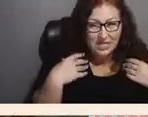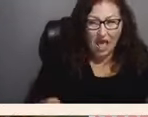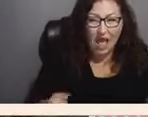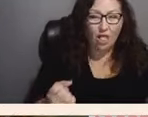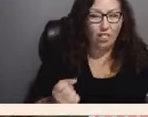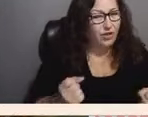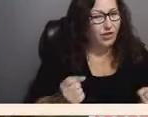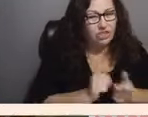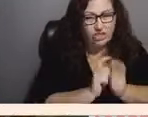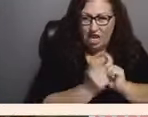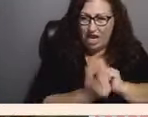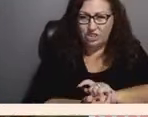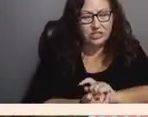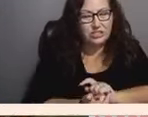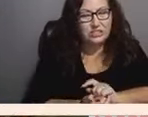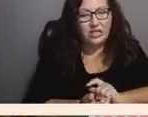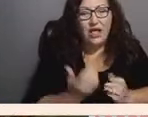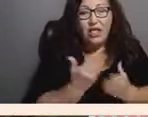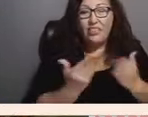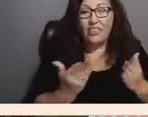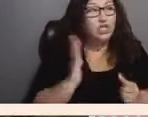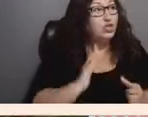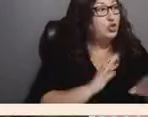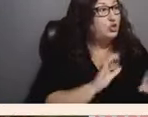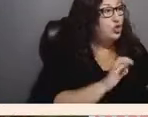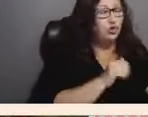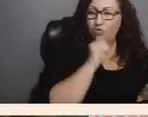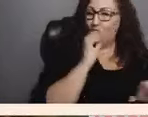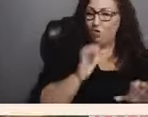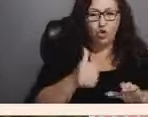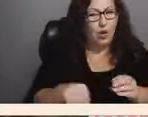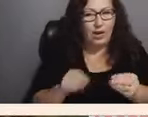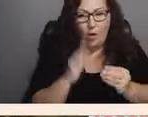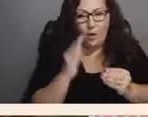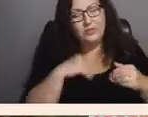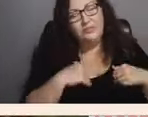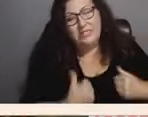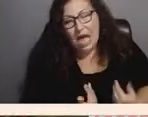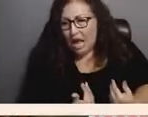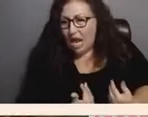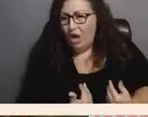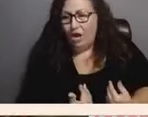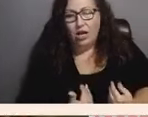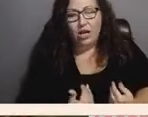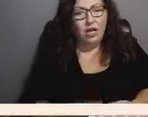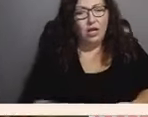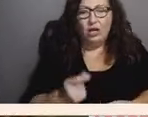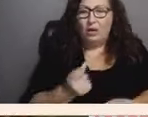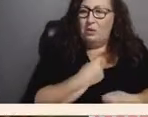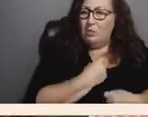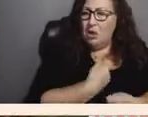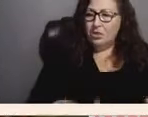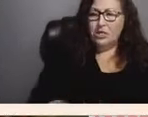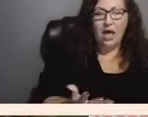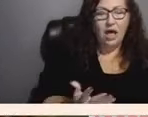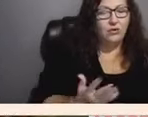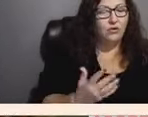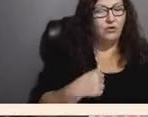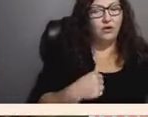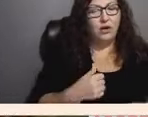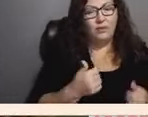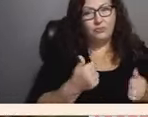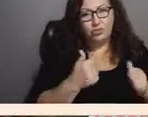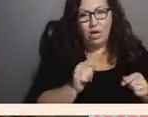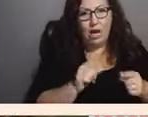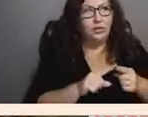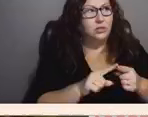Things you used to do, you don't do because you're tired. You're burnt out. Trying to put out fires or be